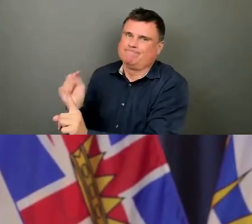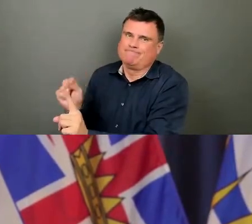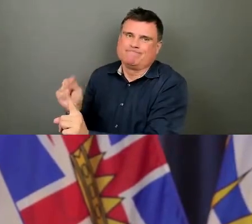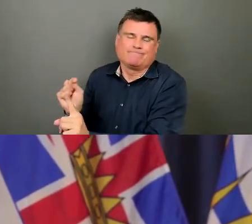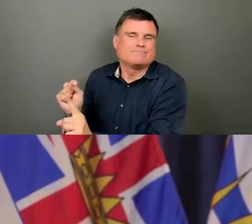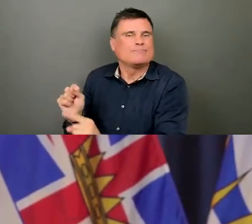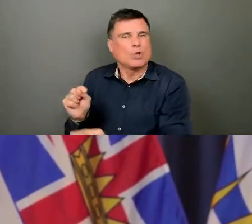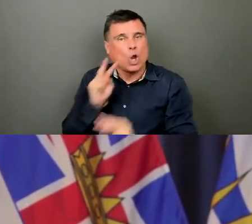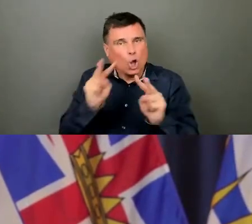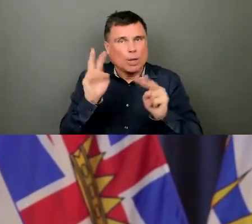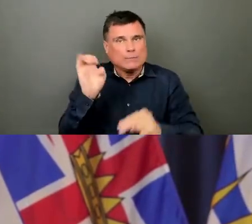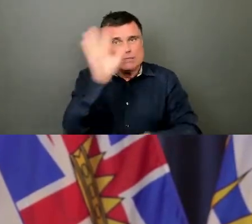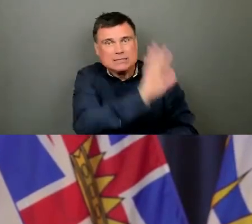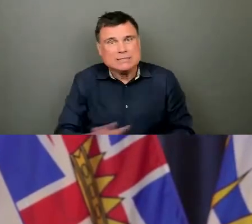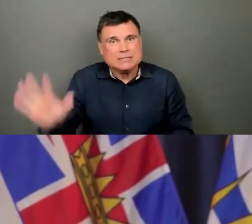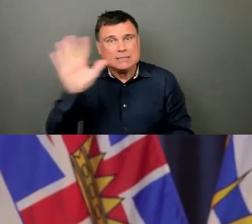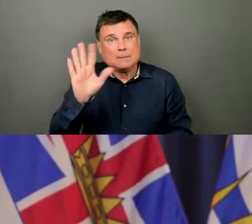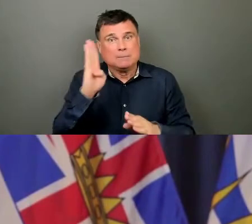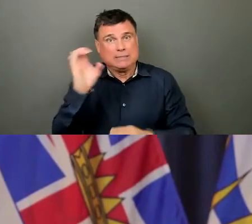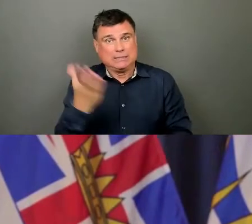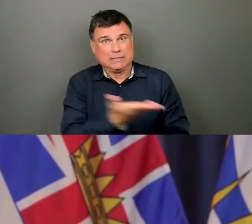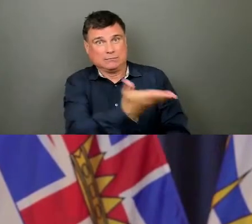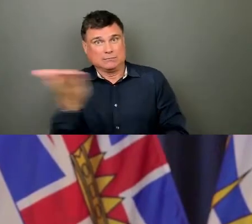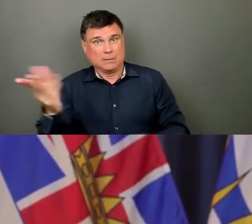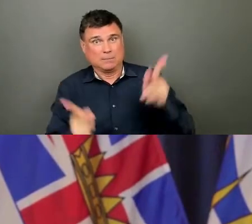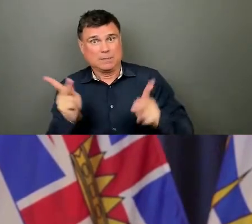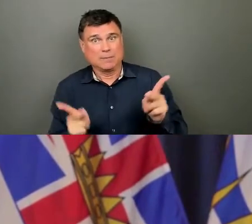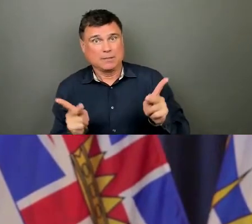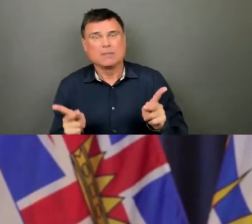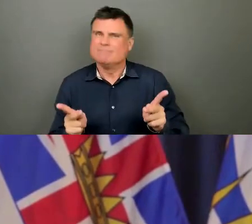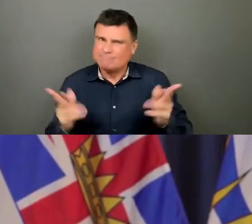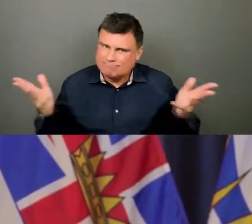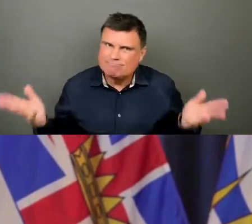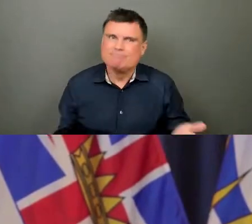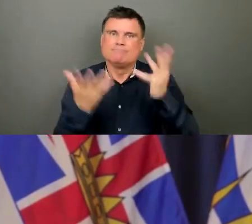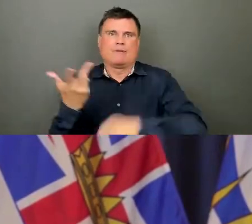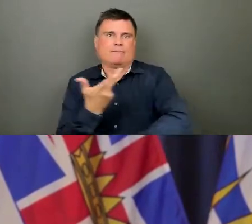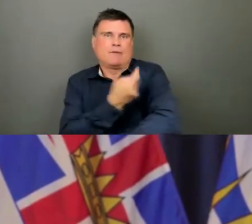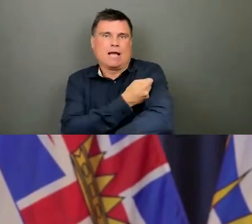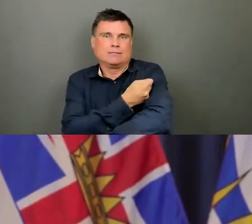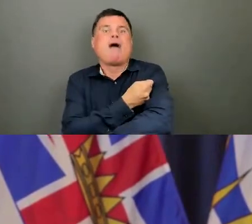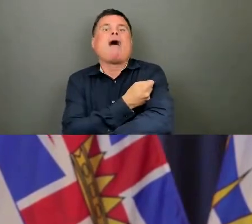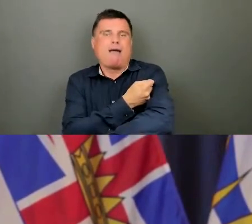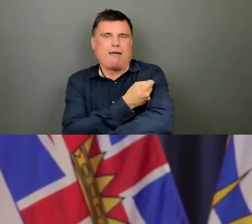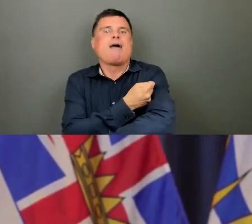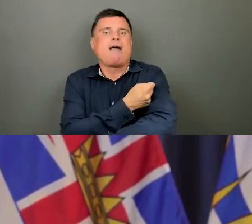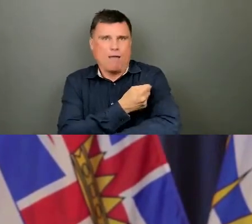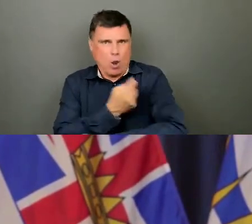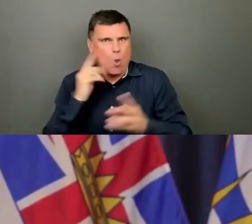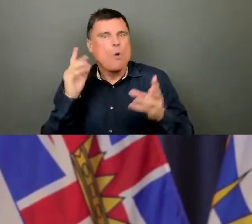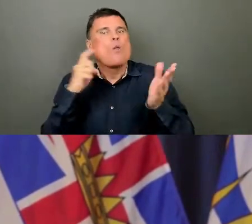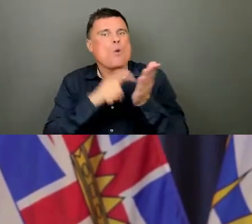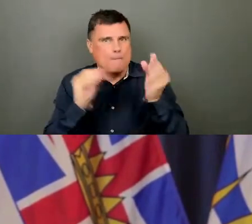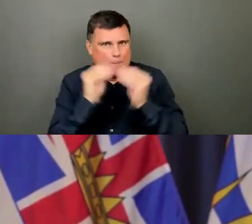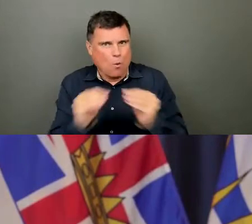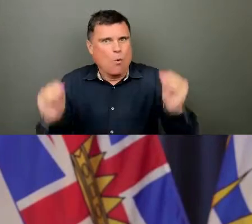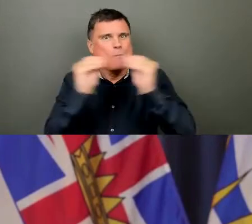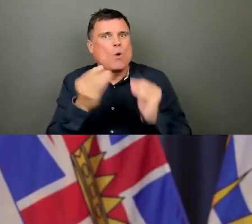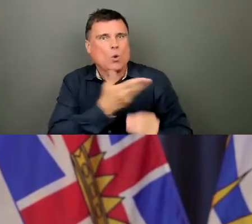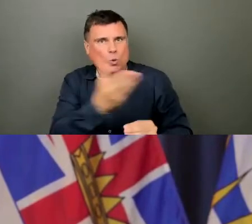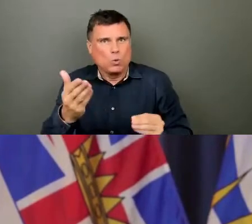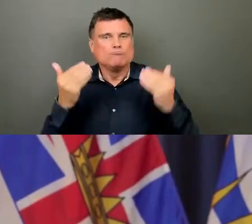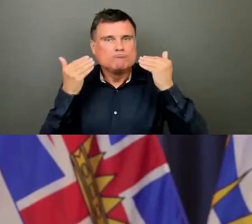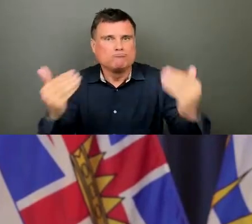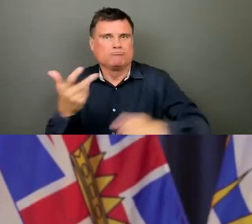in BC for people to get vaccinated. We've seen this uptick in the numbers in the last week that we need to continue to see in